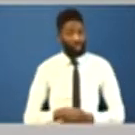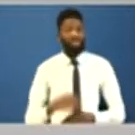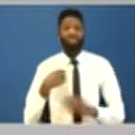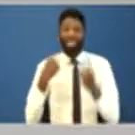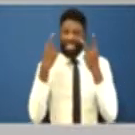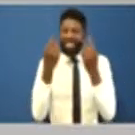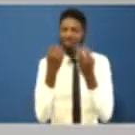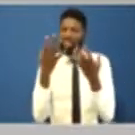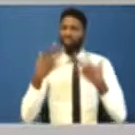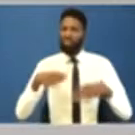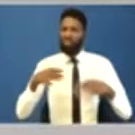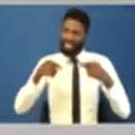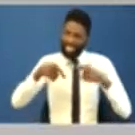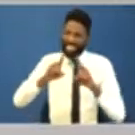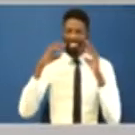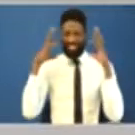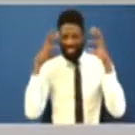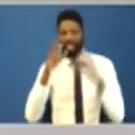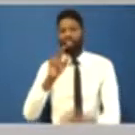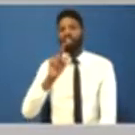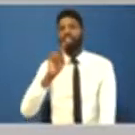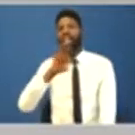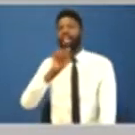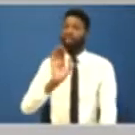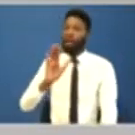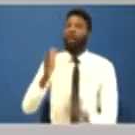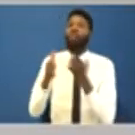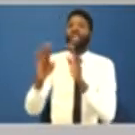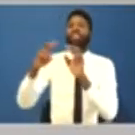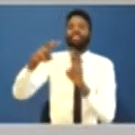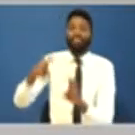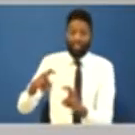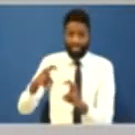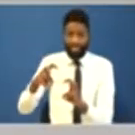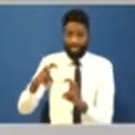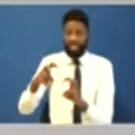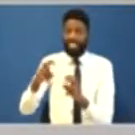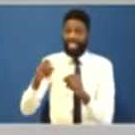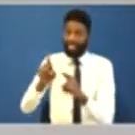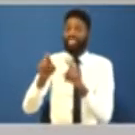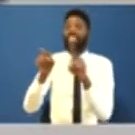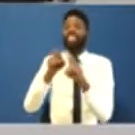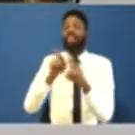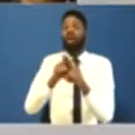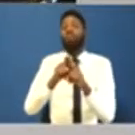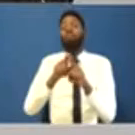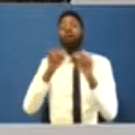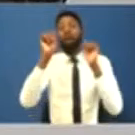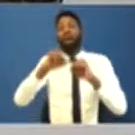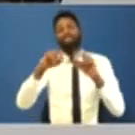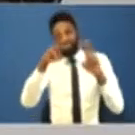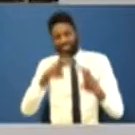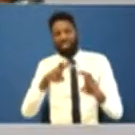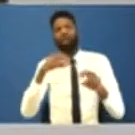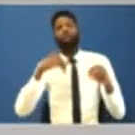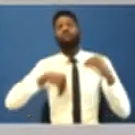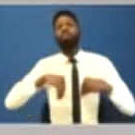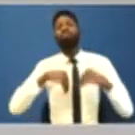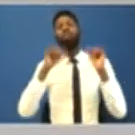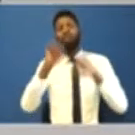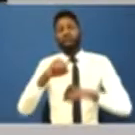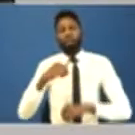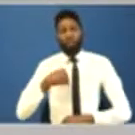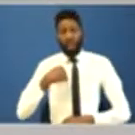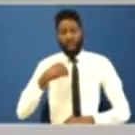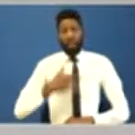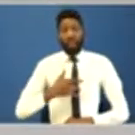people are stressed out by kra investigators why are ki investigators not also the investigators for corruption in kenya so i feel